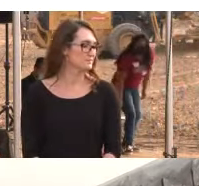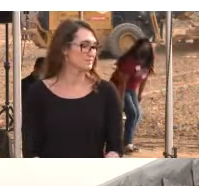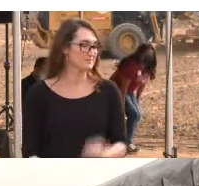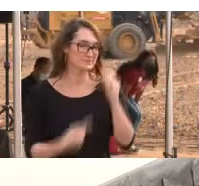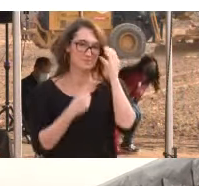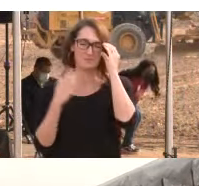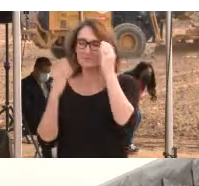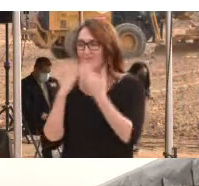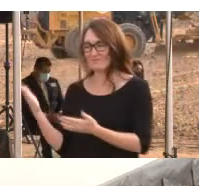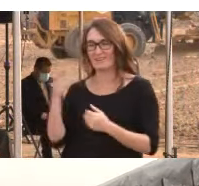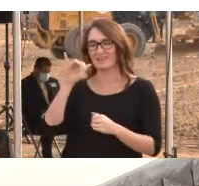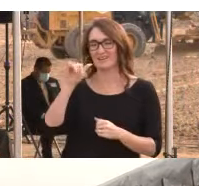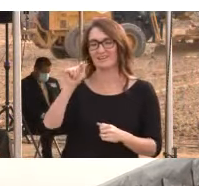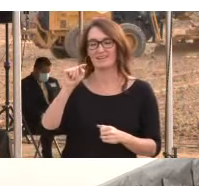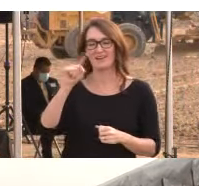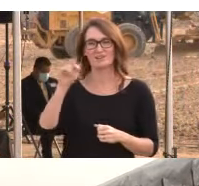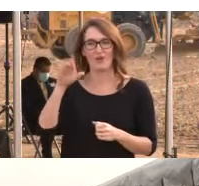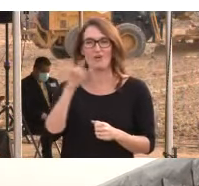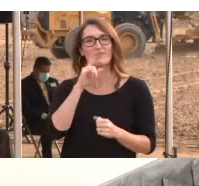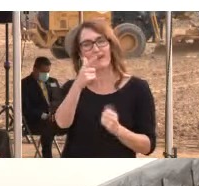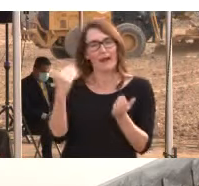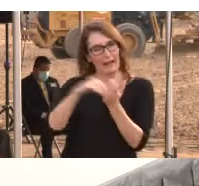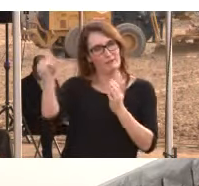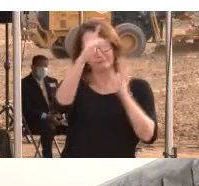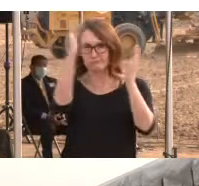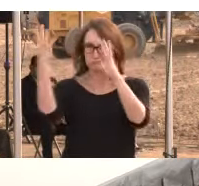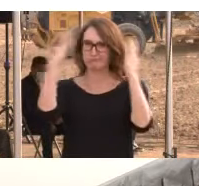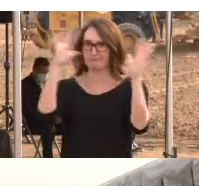Thank you, Yatsari. Let's give her another round of applause.